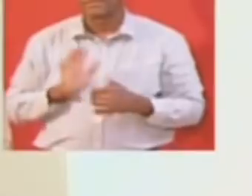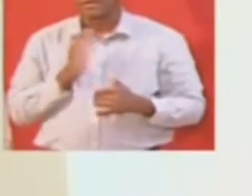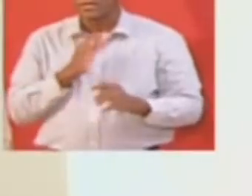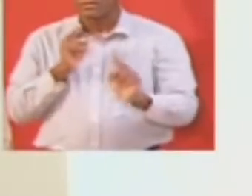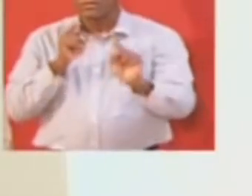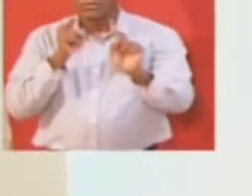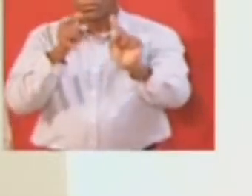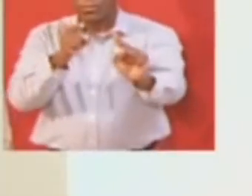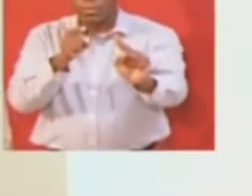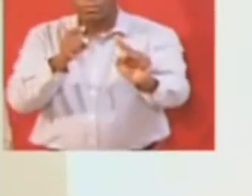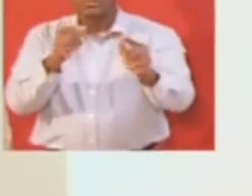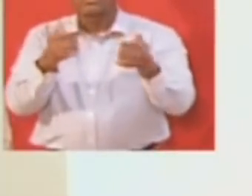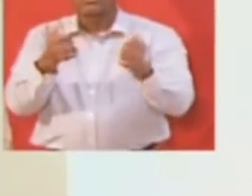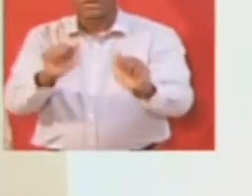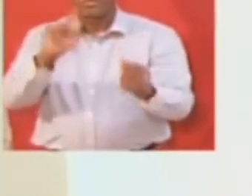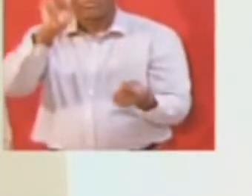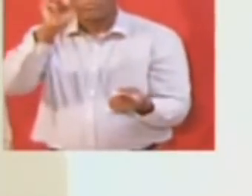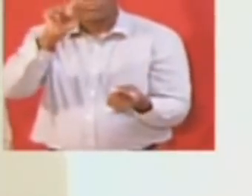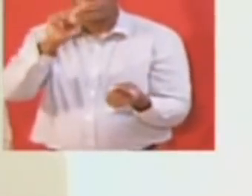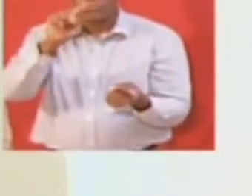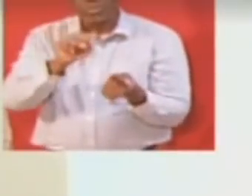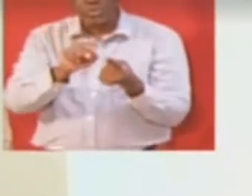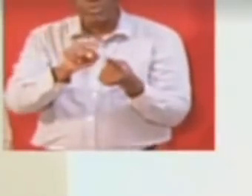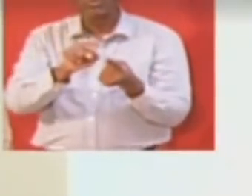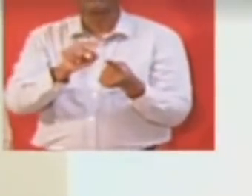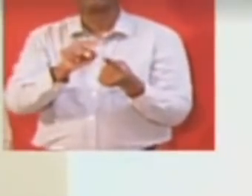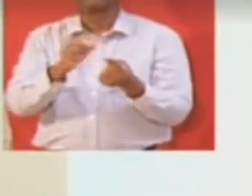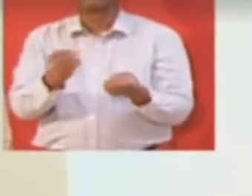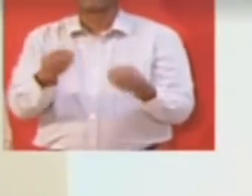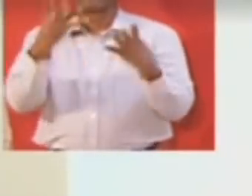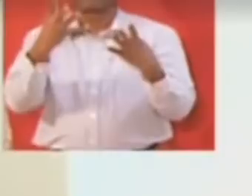to the vicinity of 20